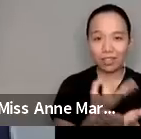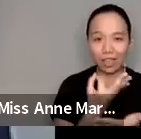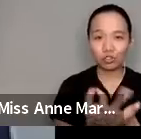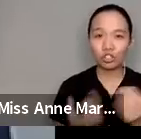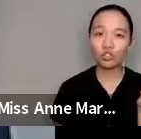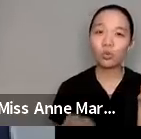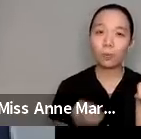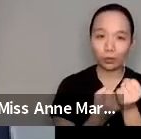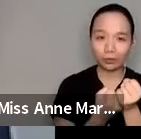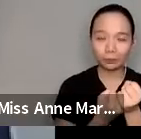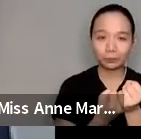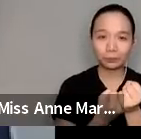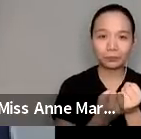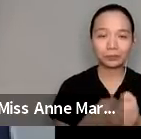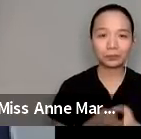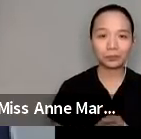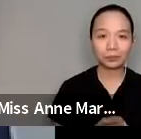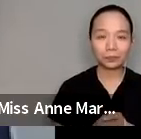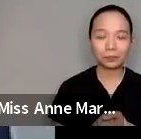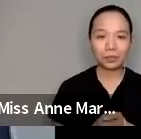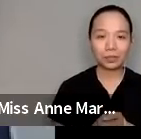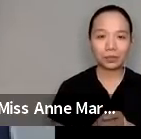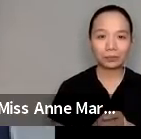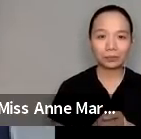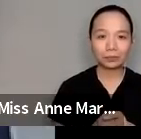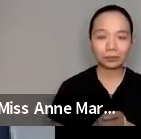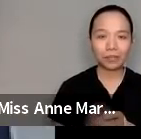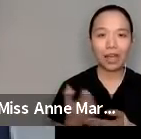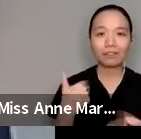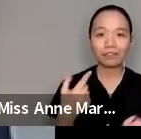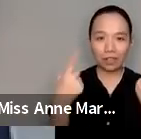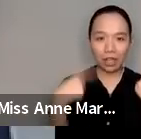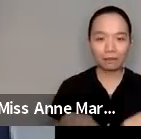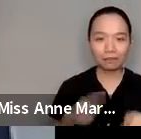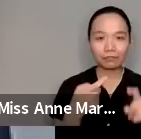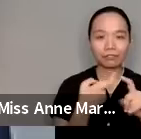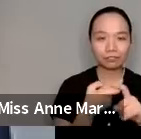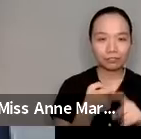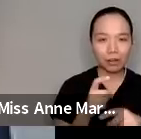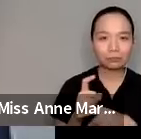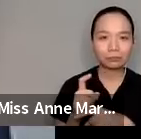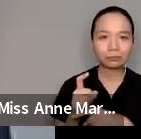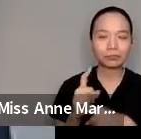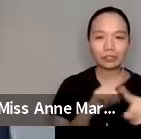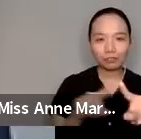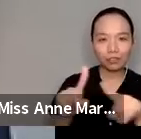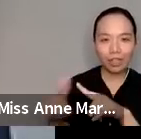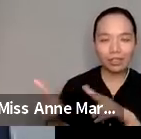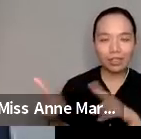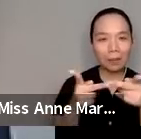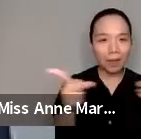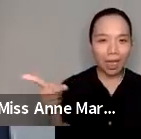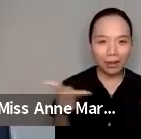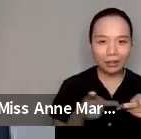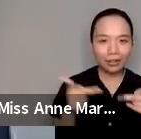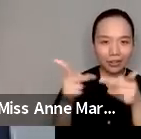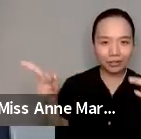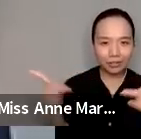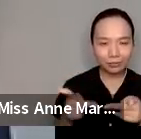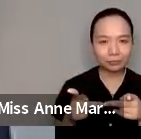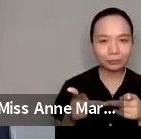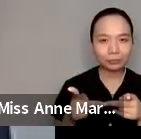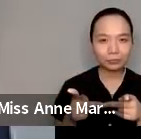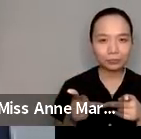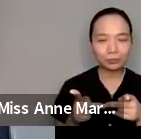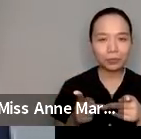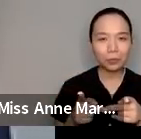support. Many of them come from the villages, remote areas that they should fight and work